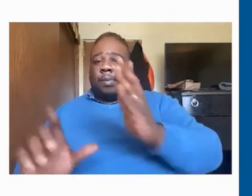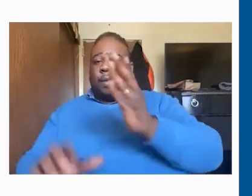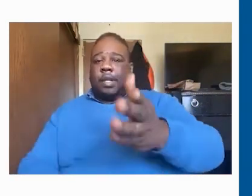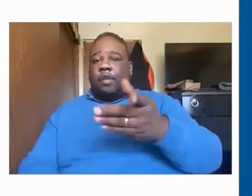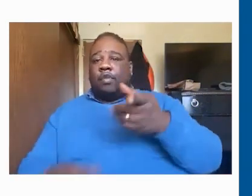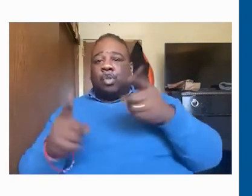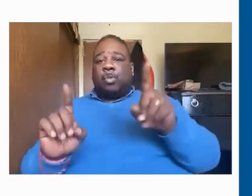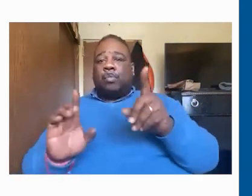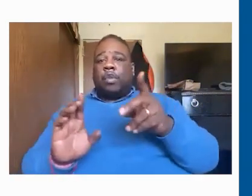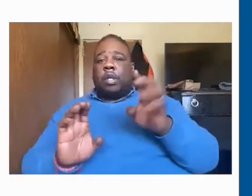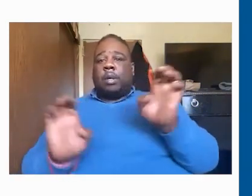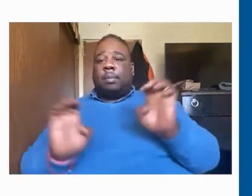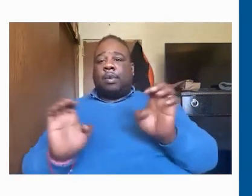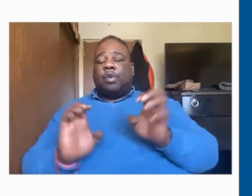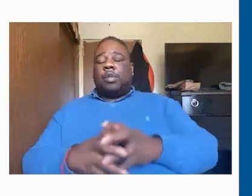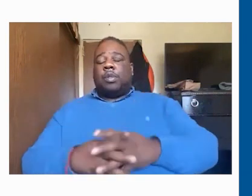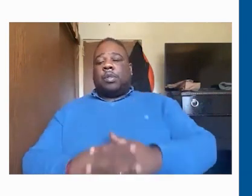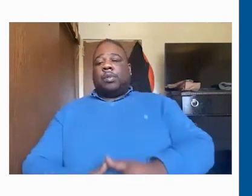I agree.